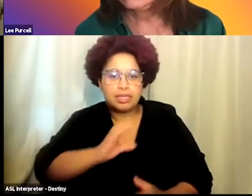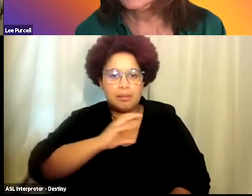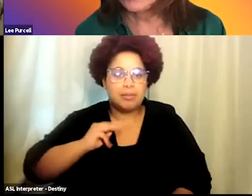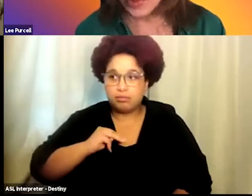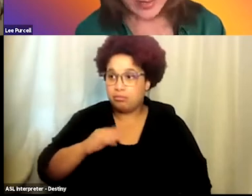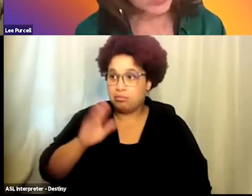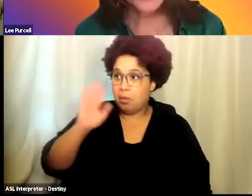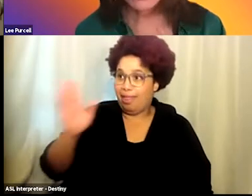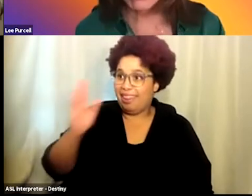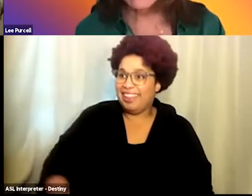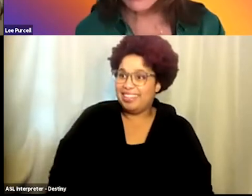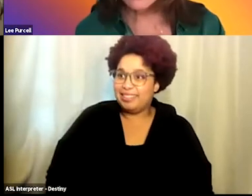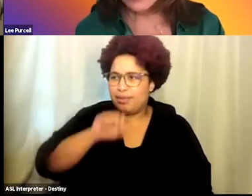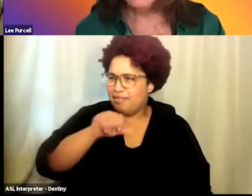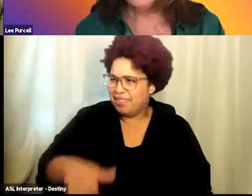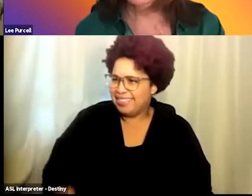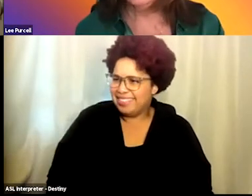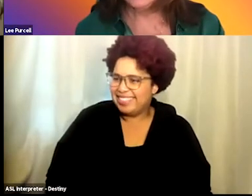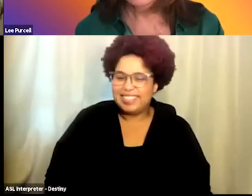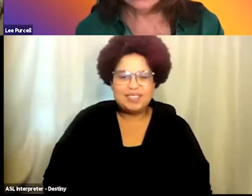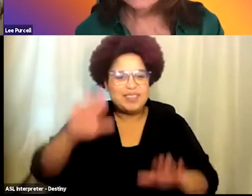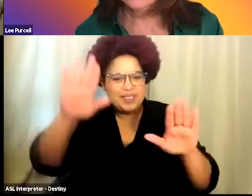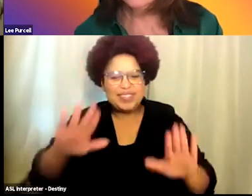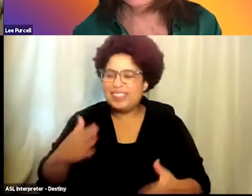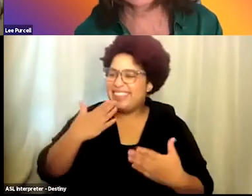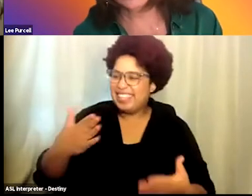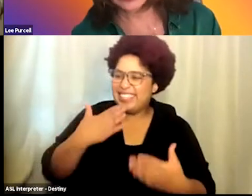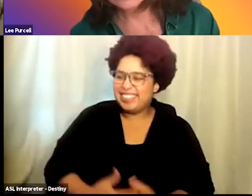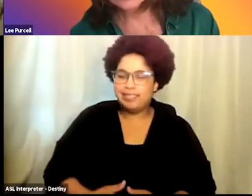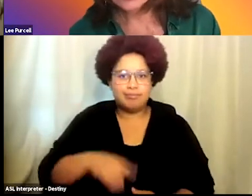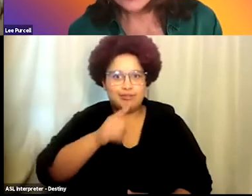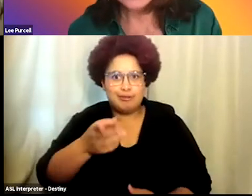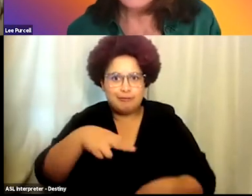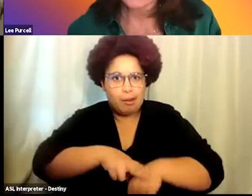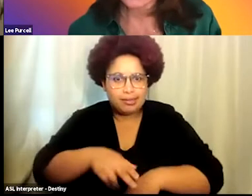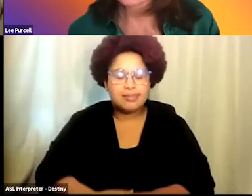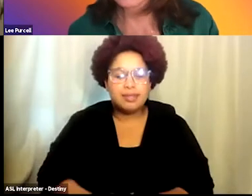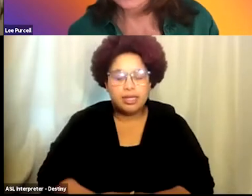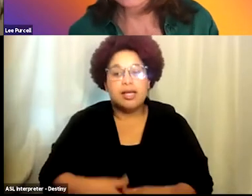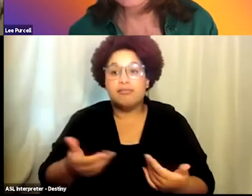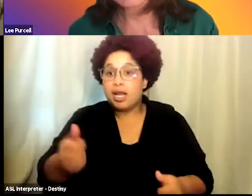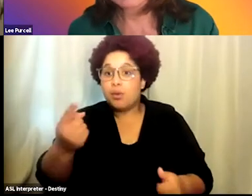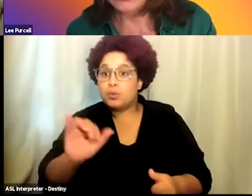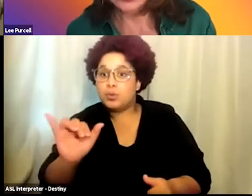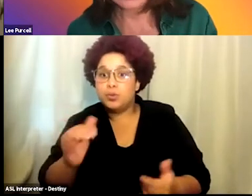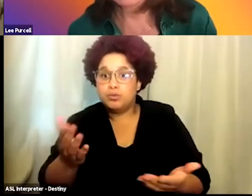will. Great. I'd love to. That'd be wonderful. Thank you. Yeah. Thank you. Sure, of course. And anybody else? I